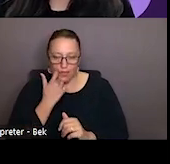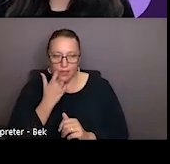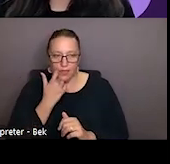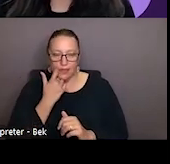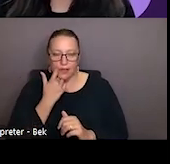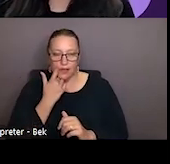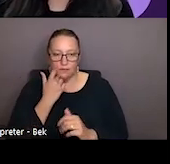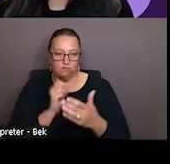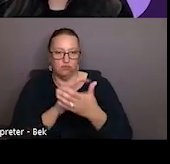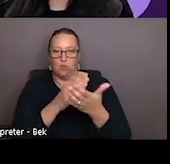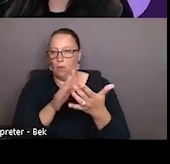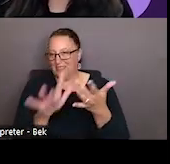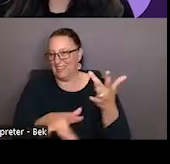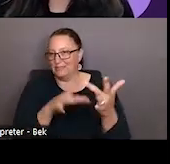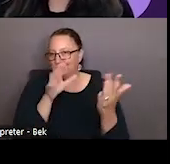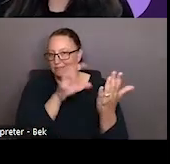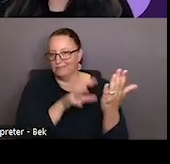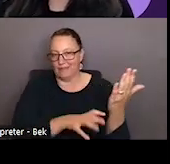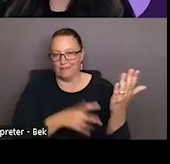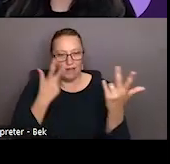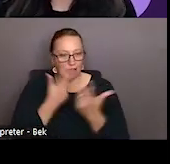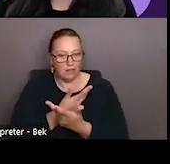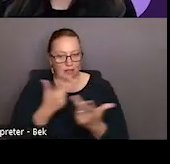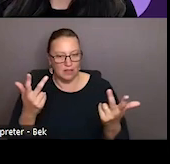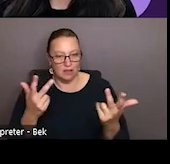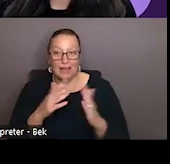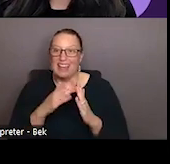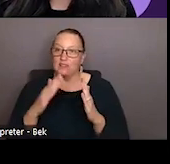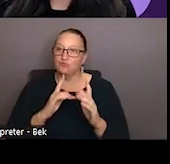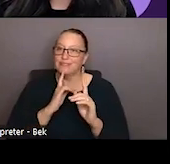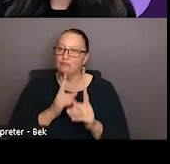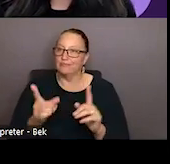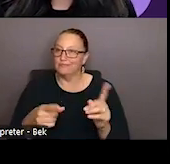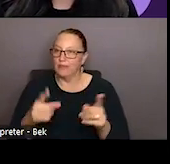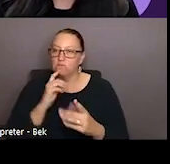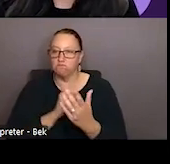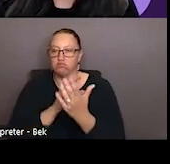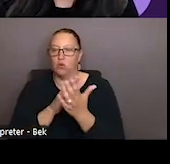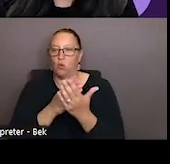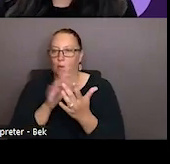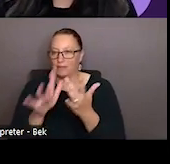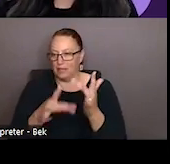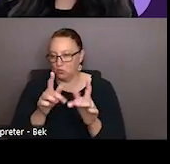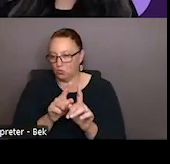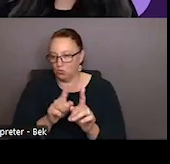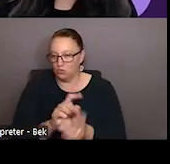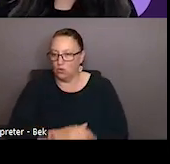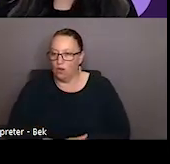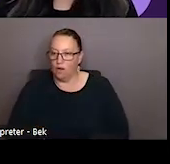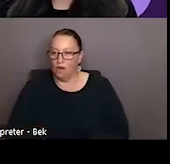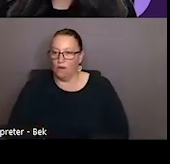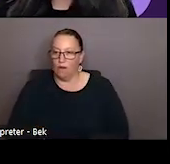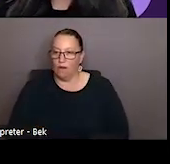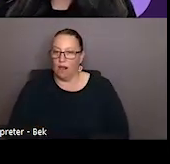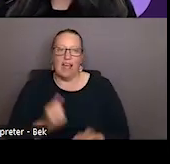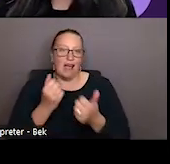Australia website when the awards are announced. 2 things to note. The number of times an individual